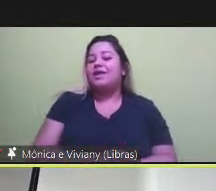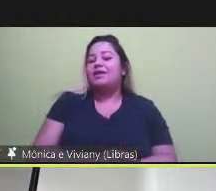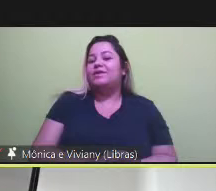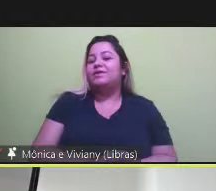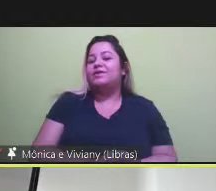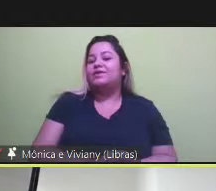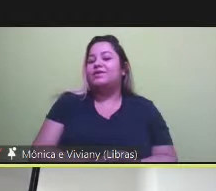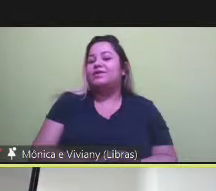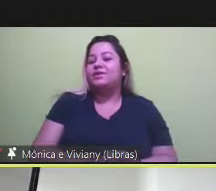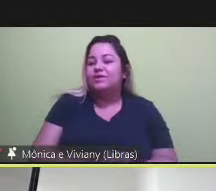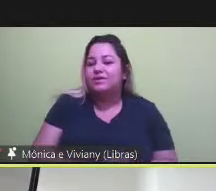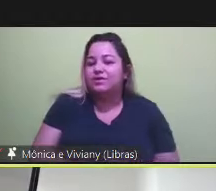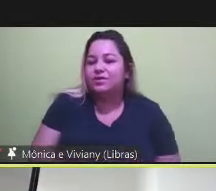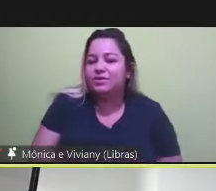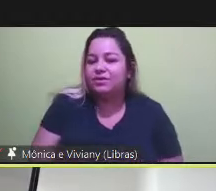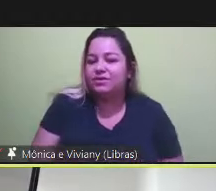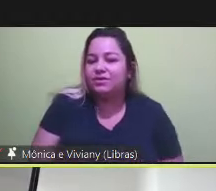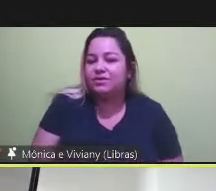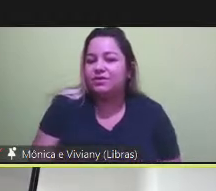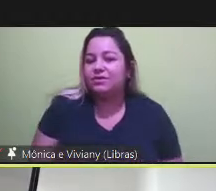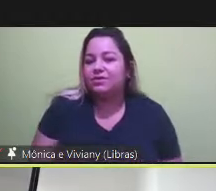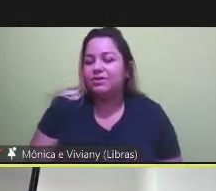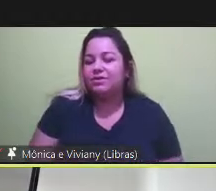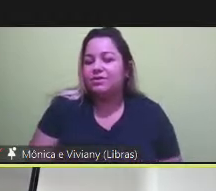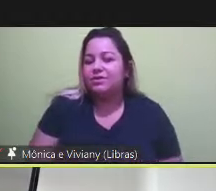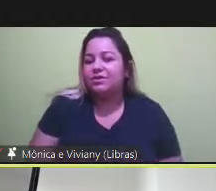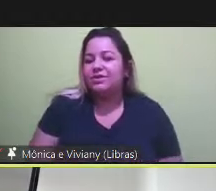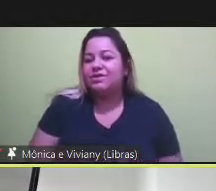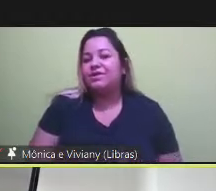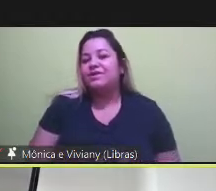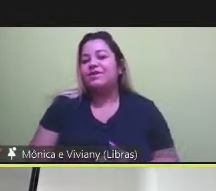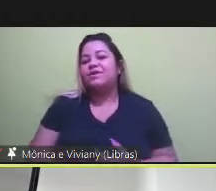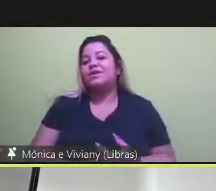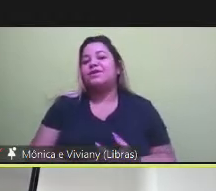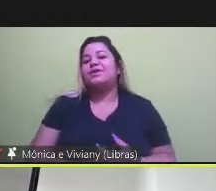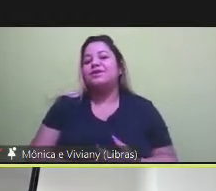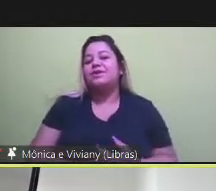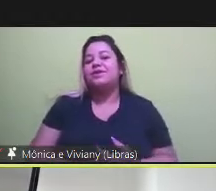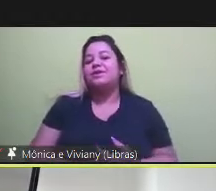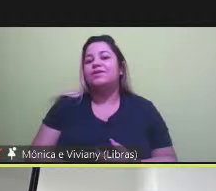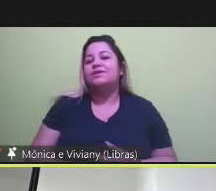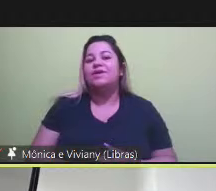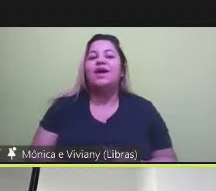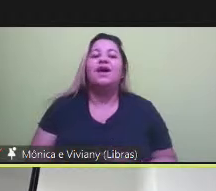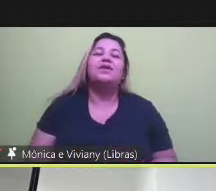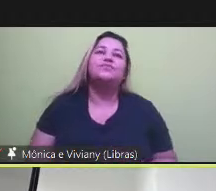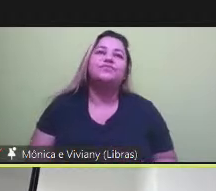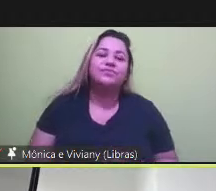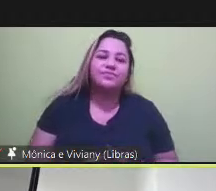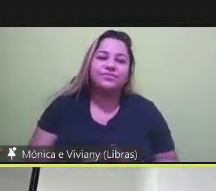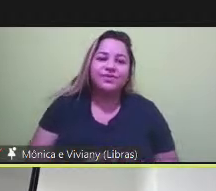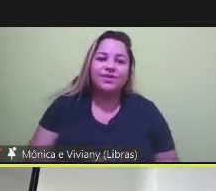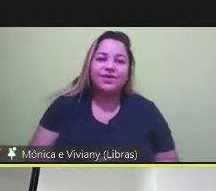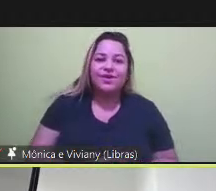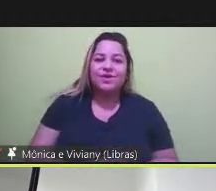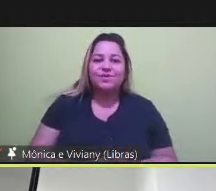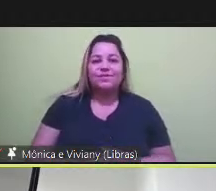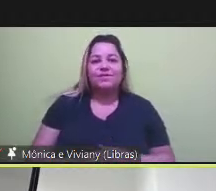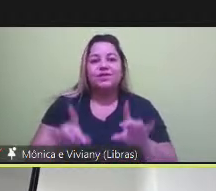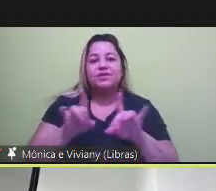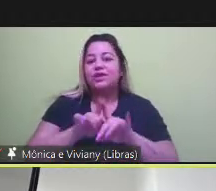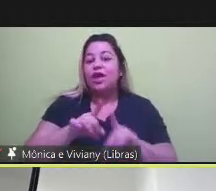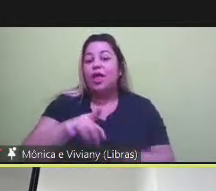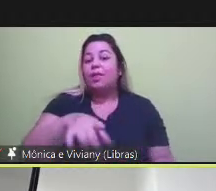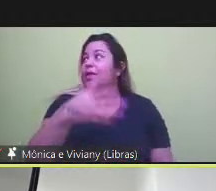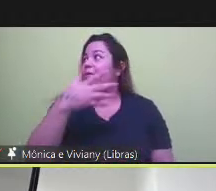products, but also managed to foster a reduction